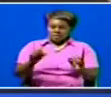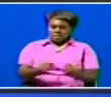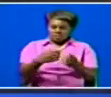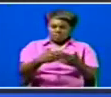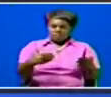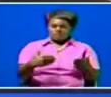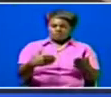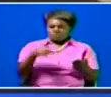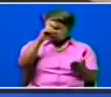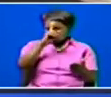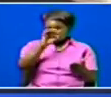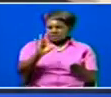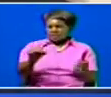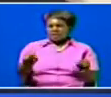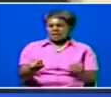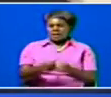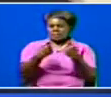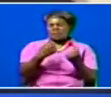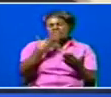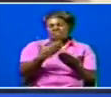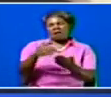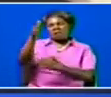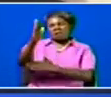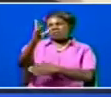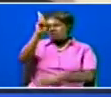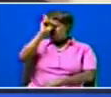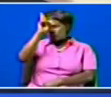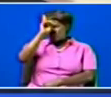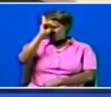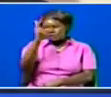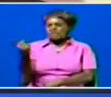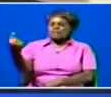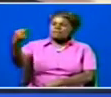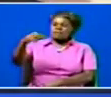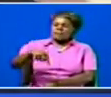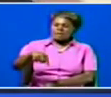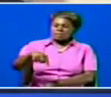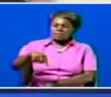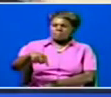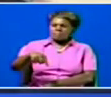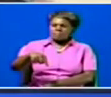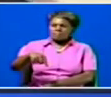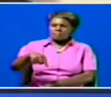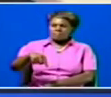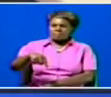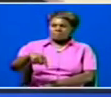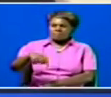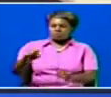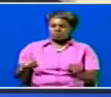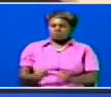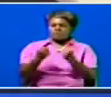before anything could happen to them, thankfully the police officers who were patrolling around, who are also stationed within the